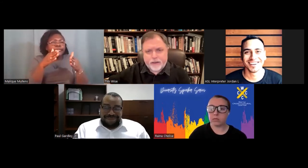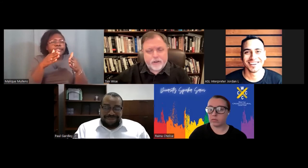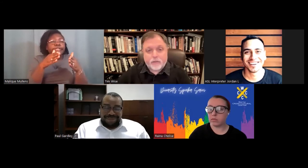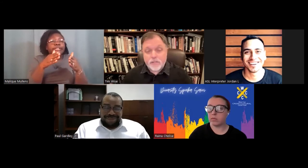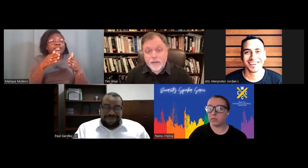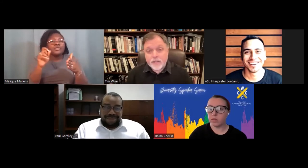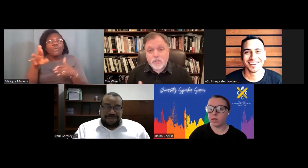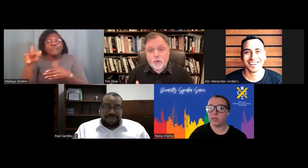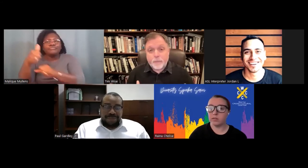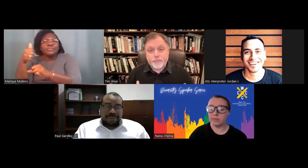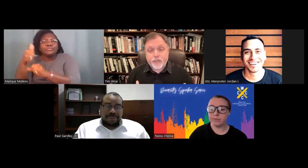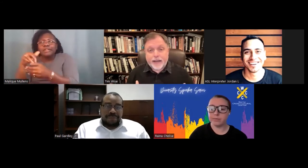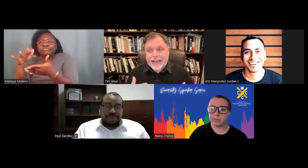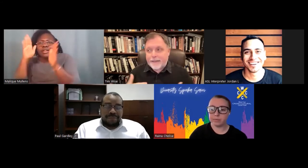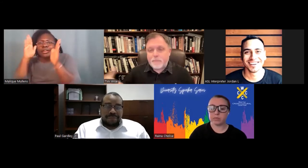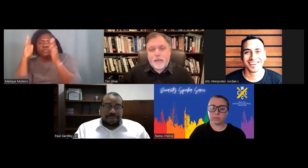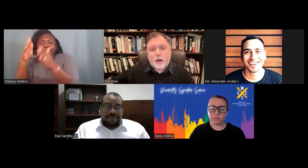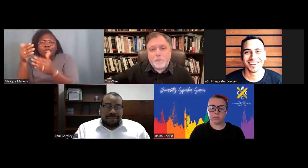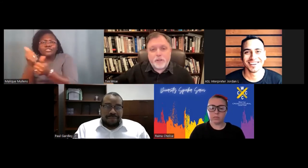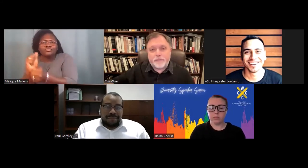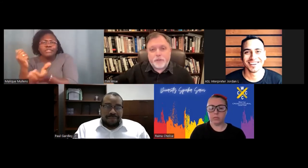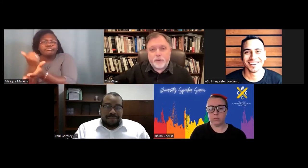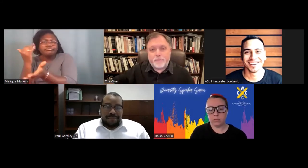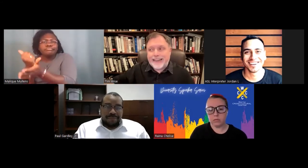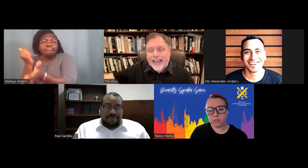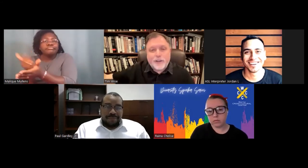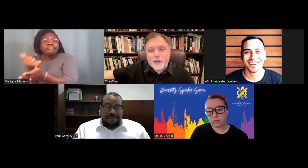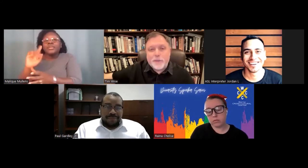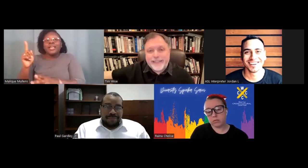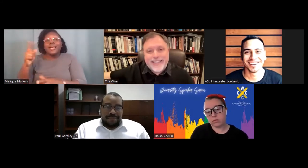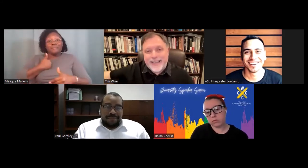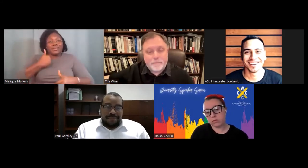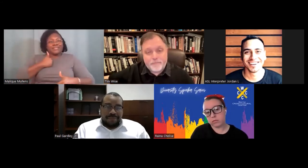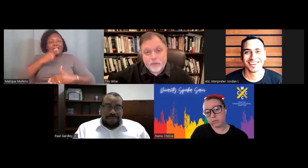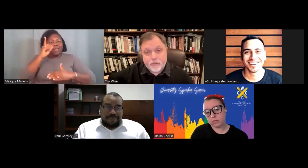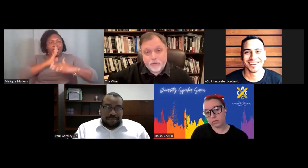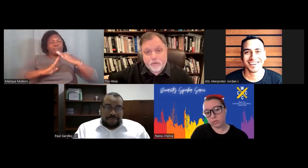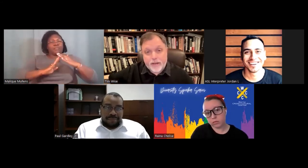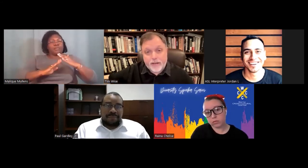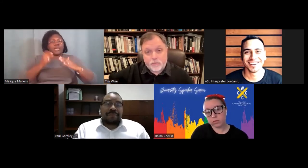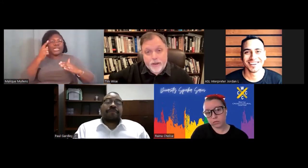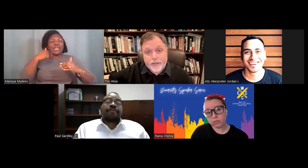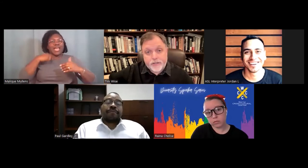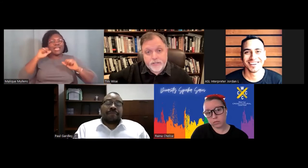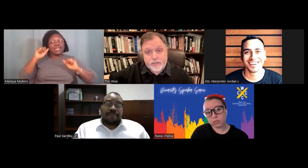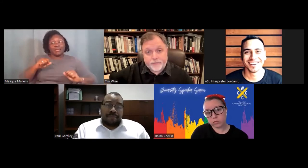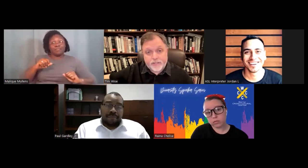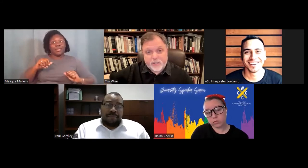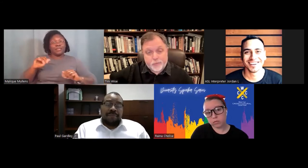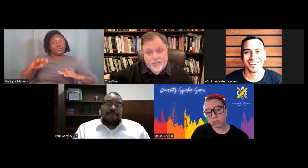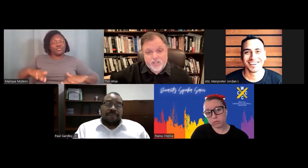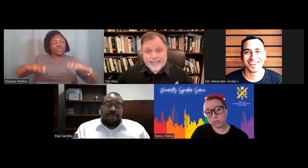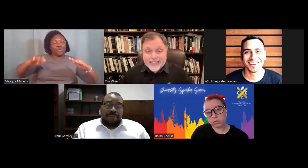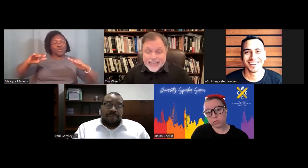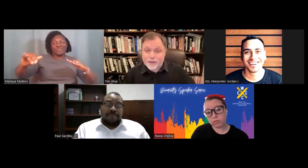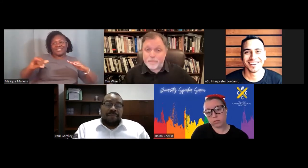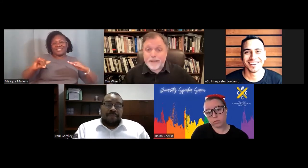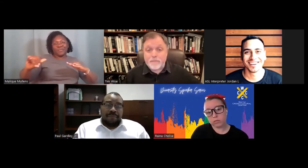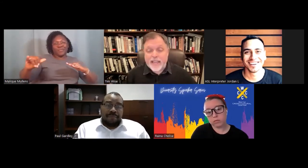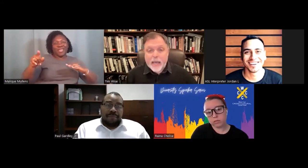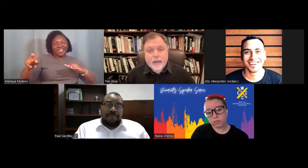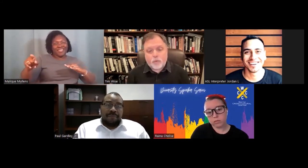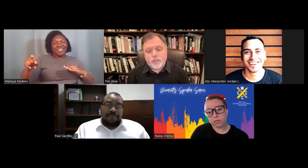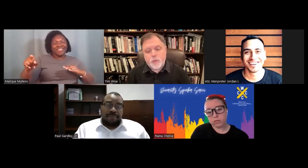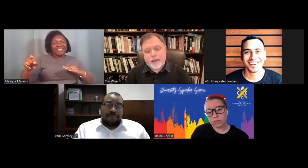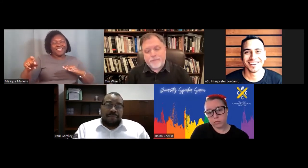faith background was. So I have to be humble enough to admit I could have been them, right? Raised in a different situation and they could have been